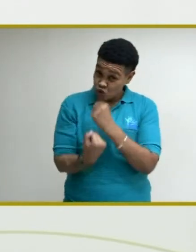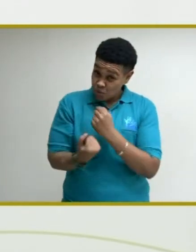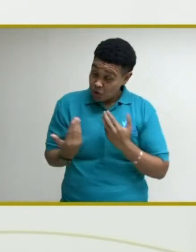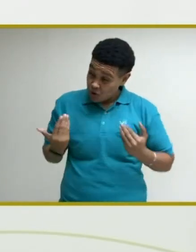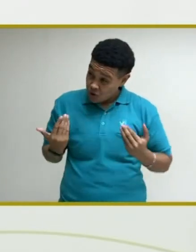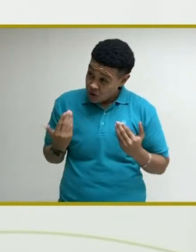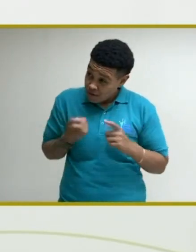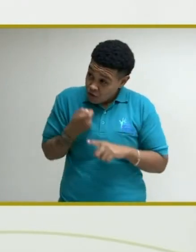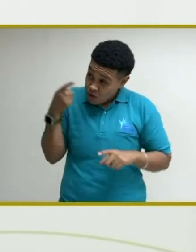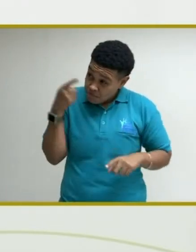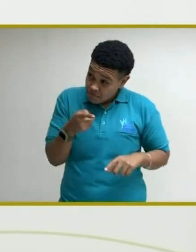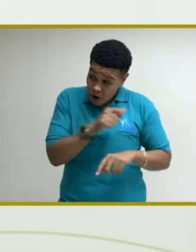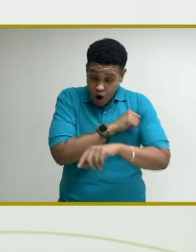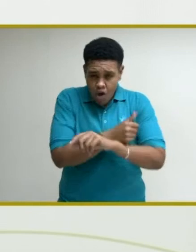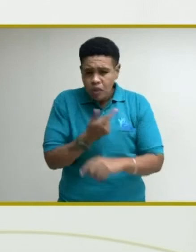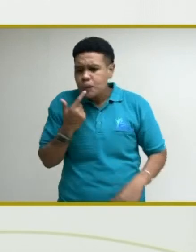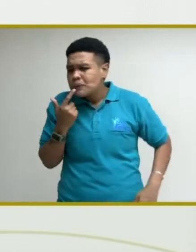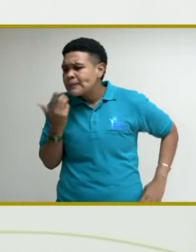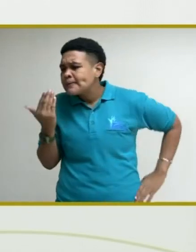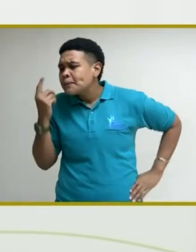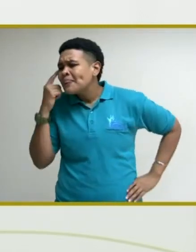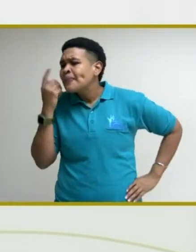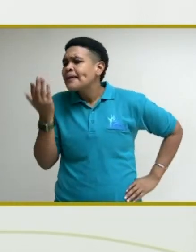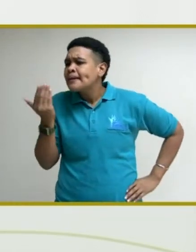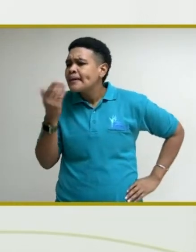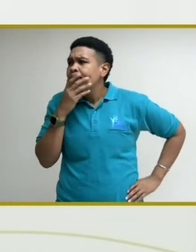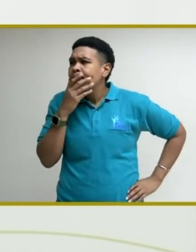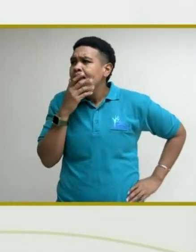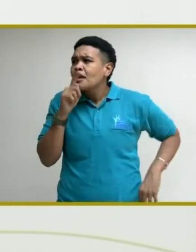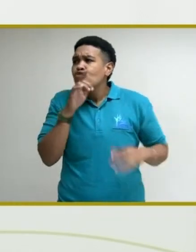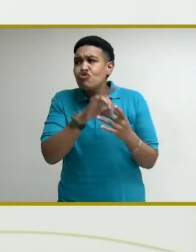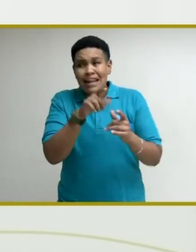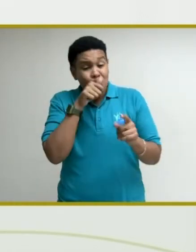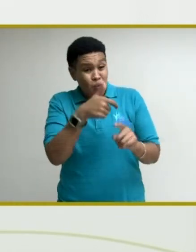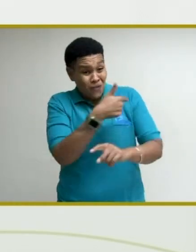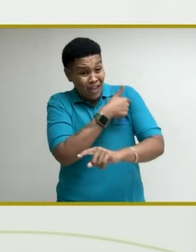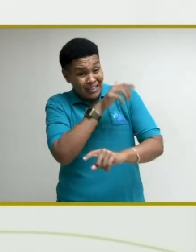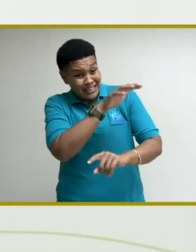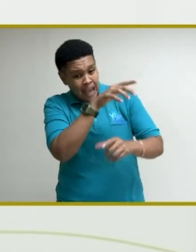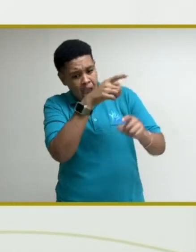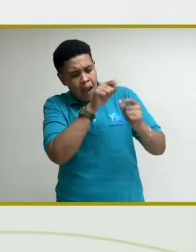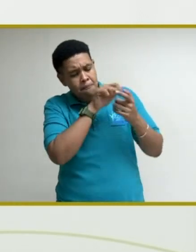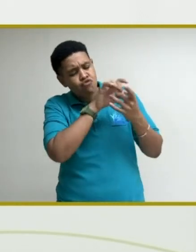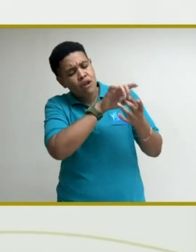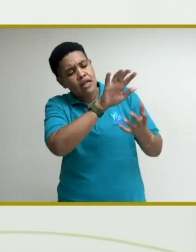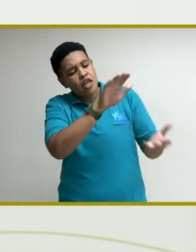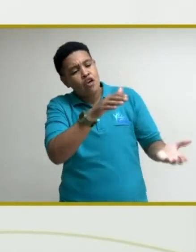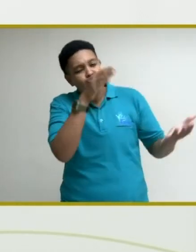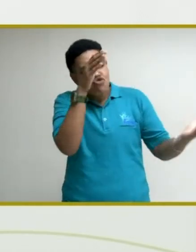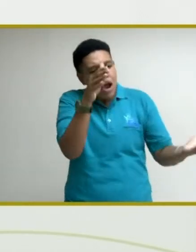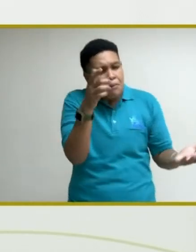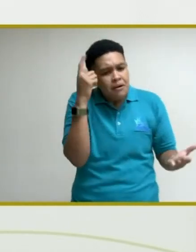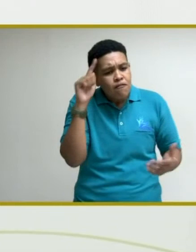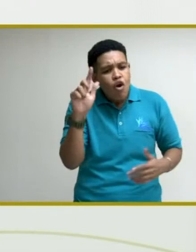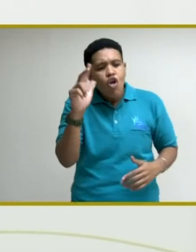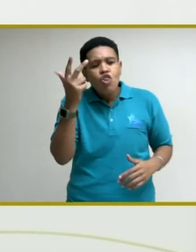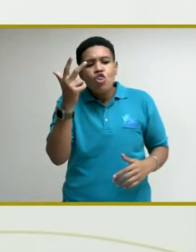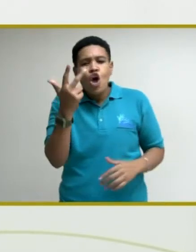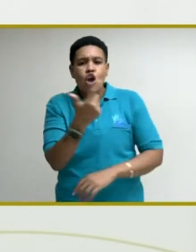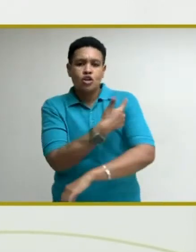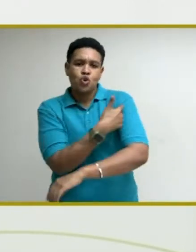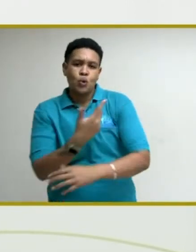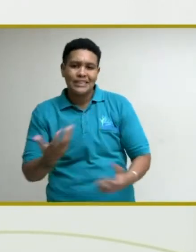is coming from the authorities on the vaccines in terms of their recommendation for 3rd